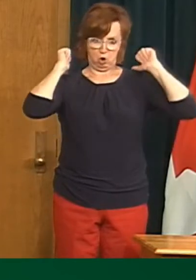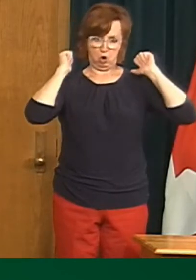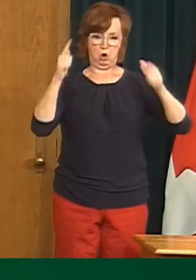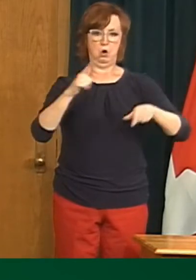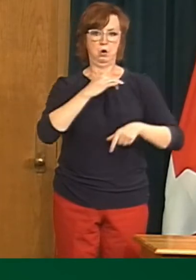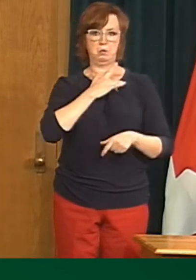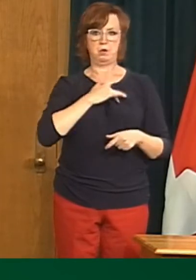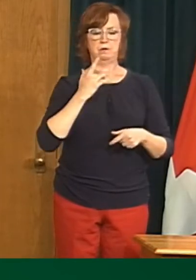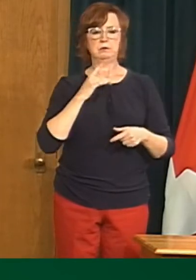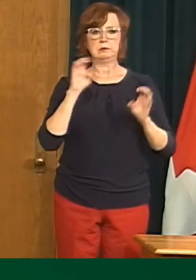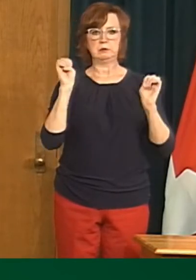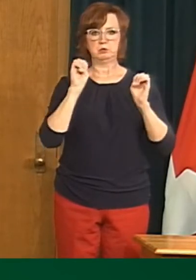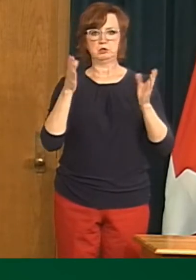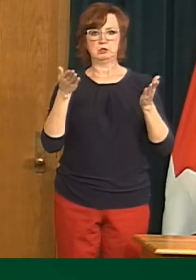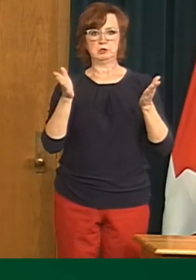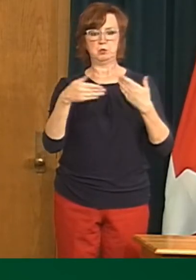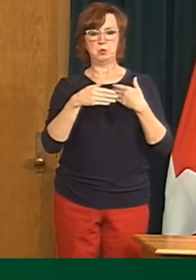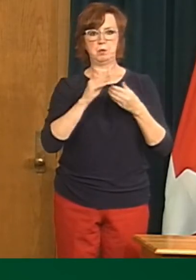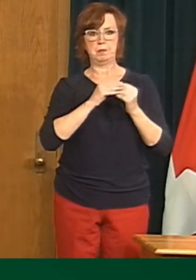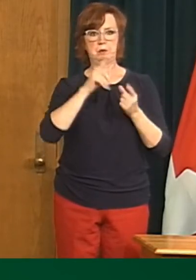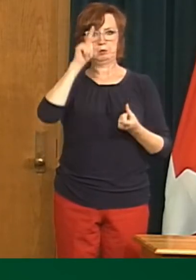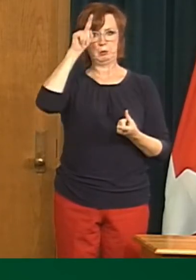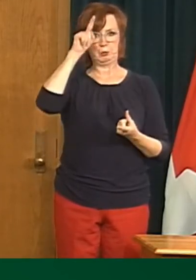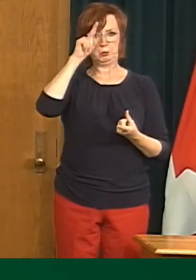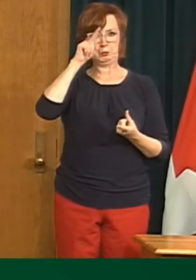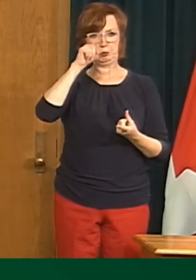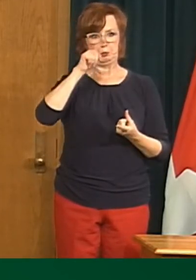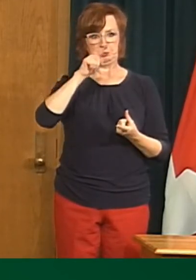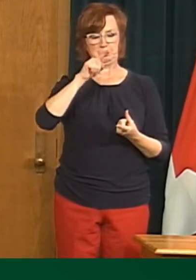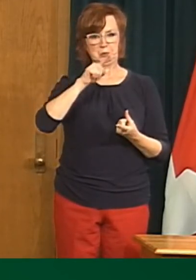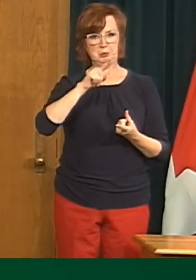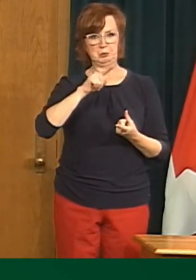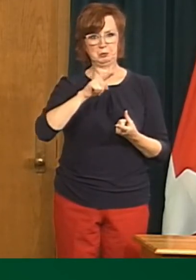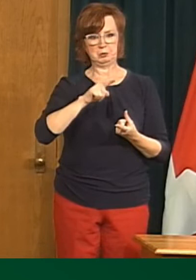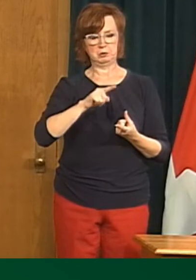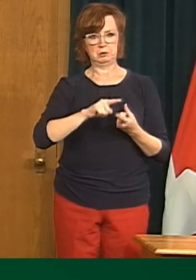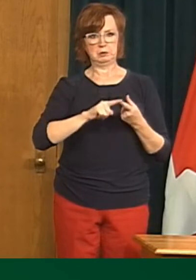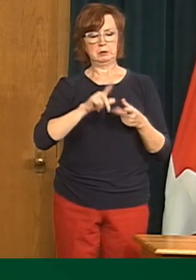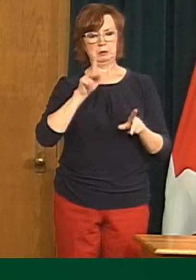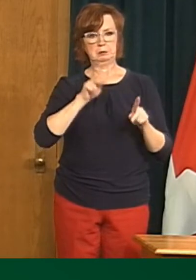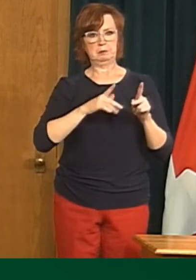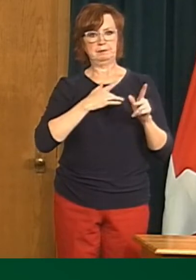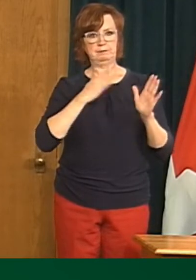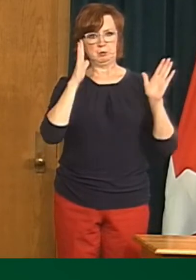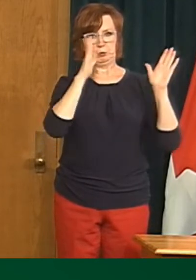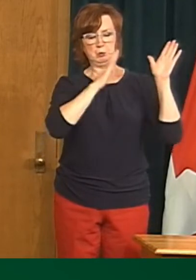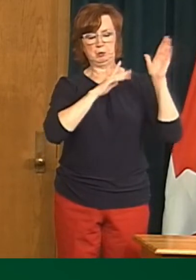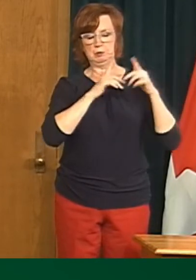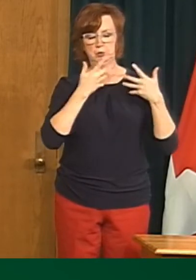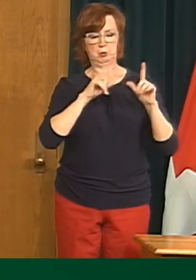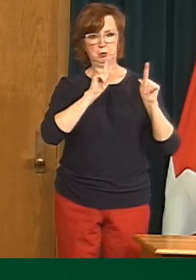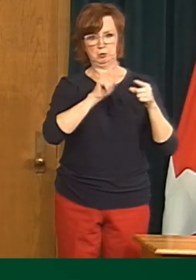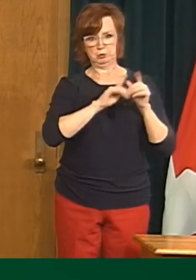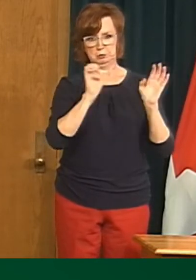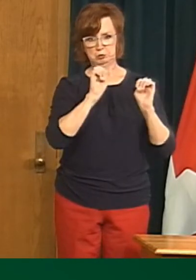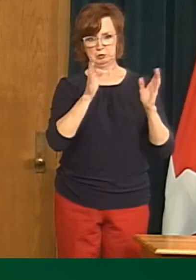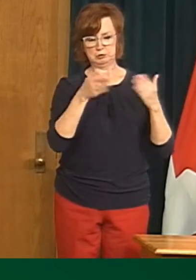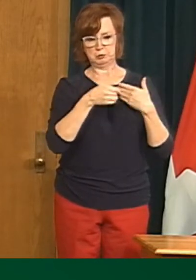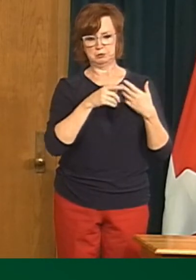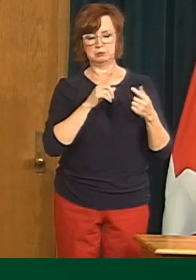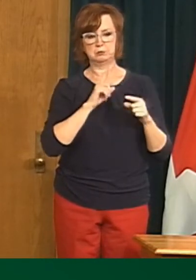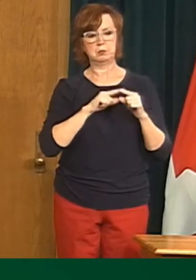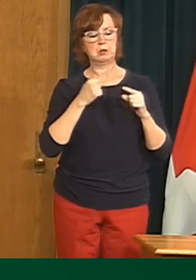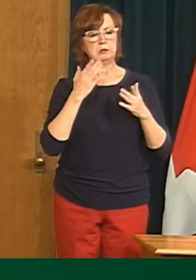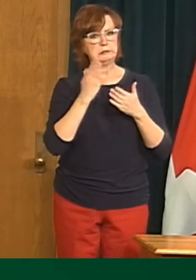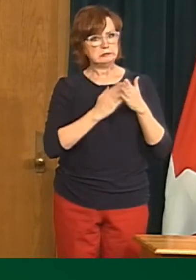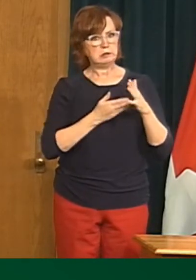province. And we see that changing as the system is starting to resume services, but we still are not seeing the tight same load of patients